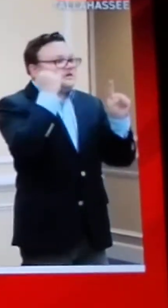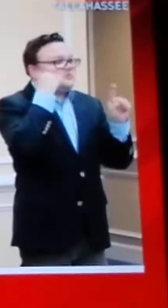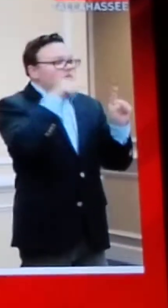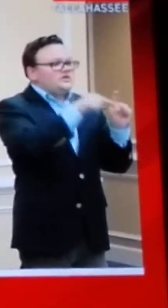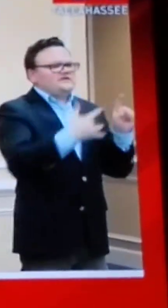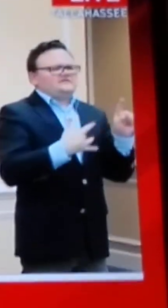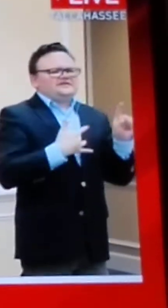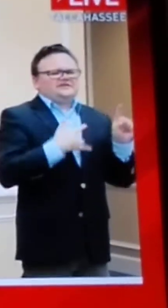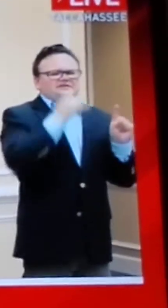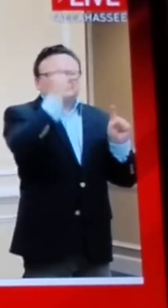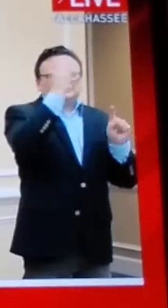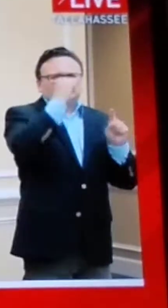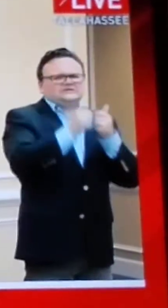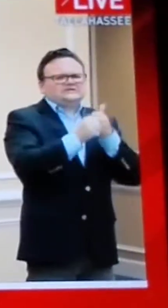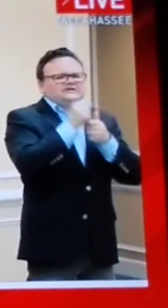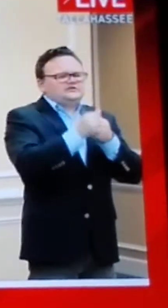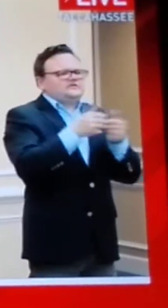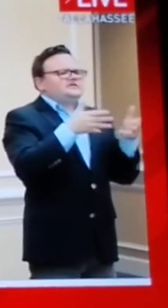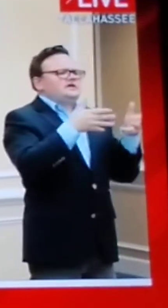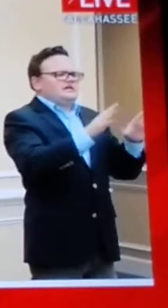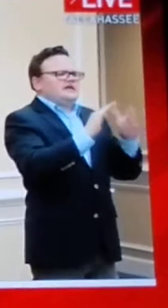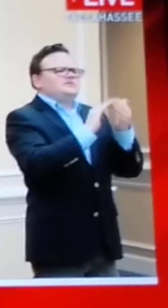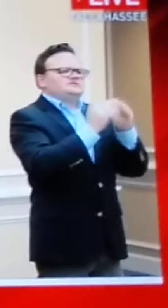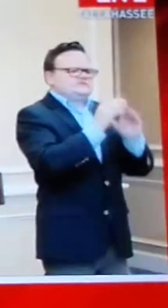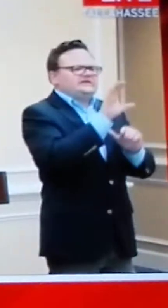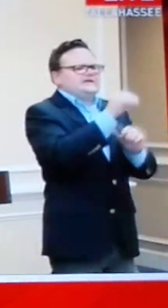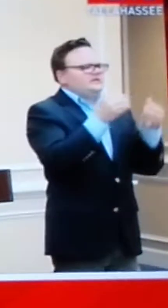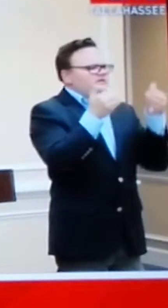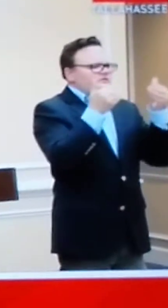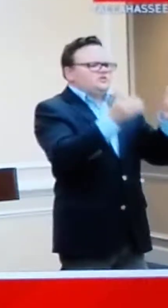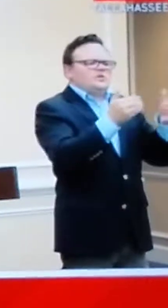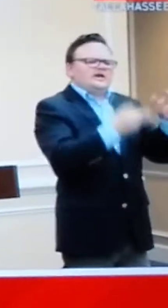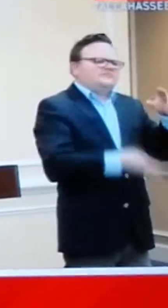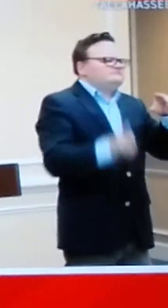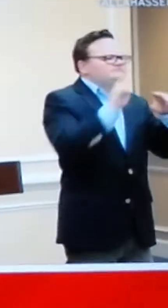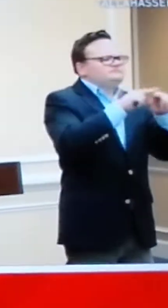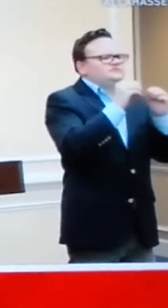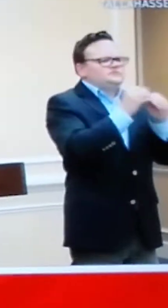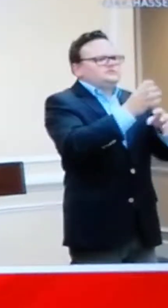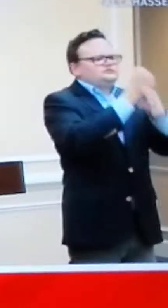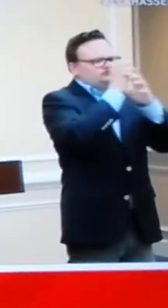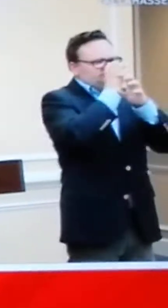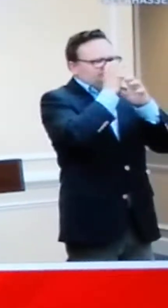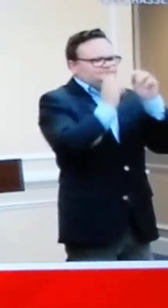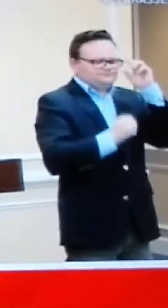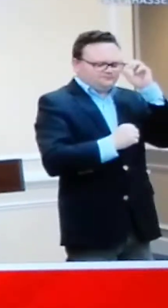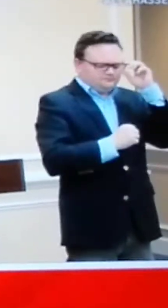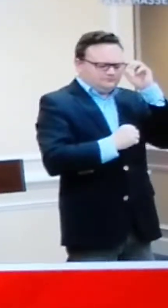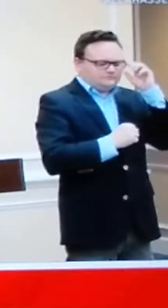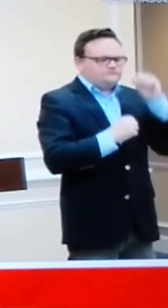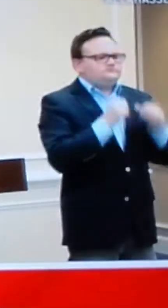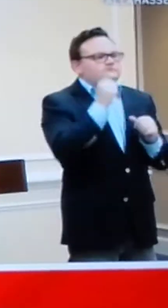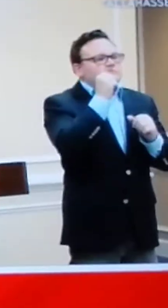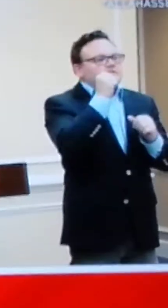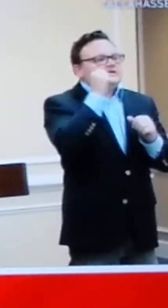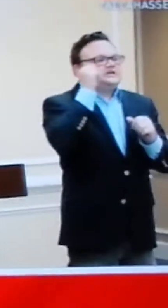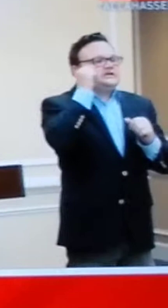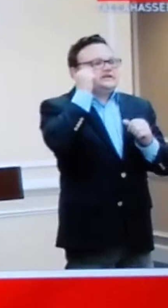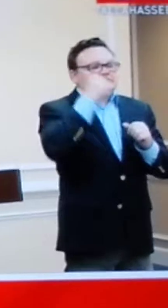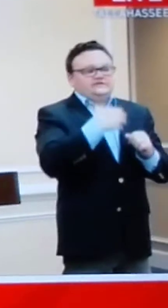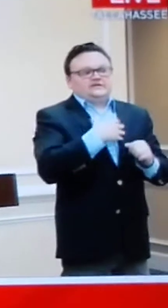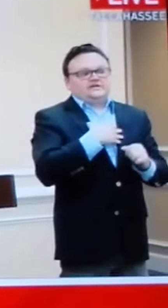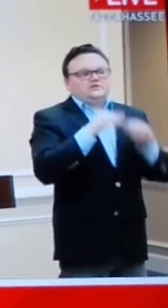So we are, I think yesterday's press conference from the White House and the guidance, I think they really want to see a